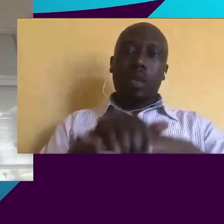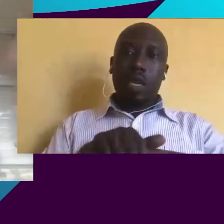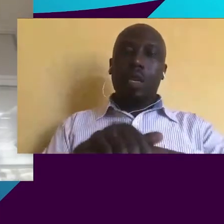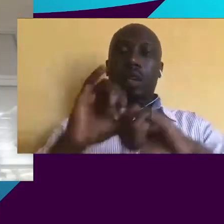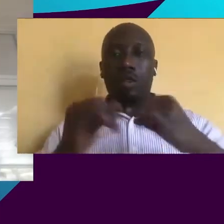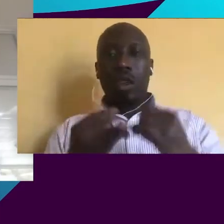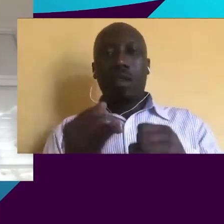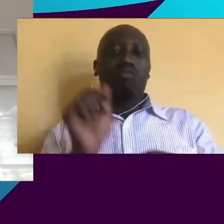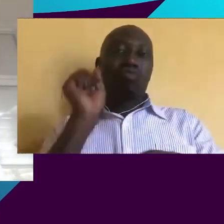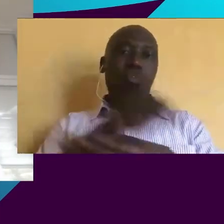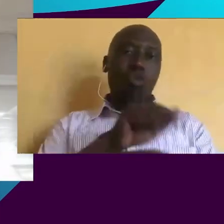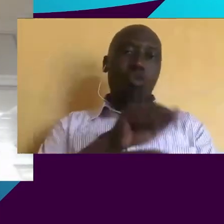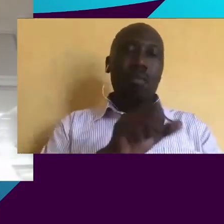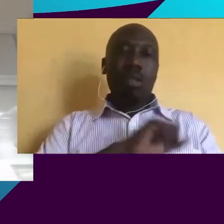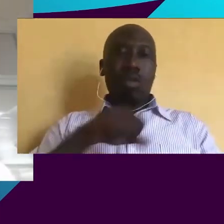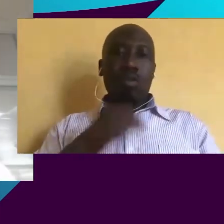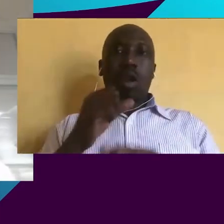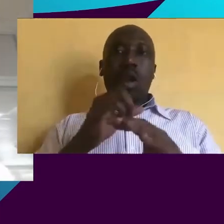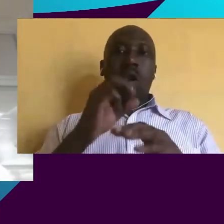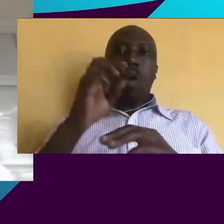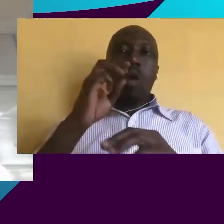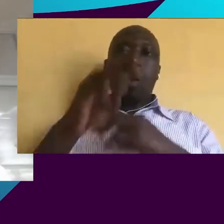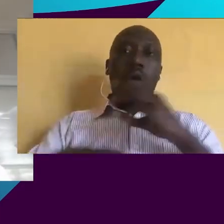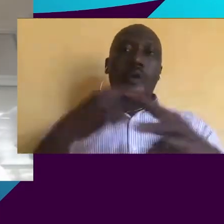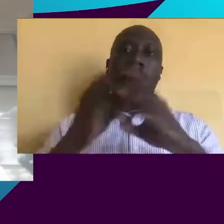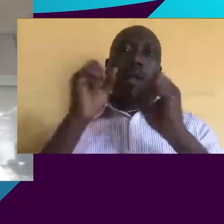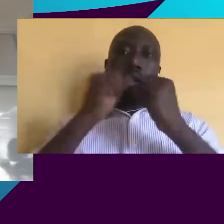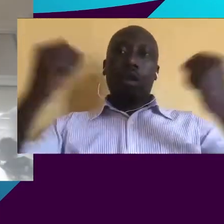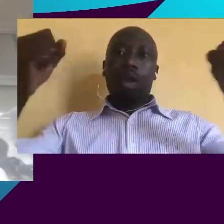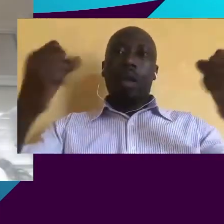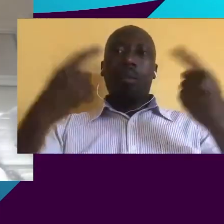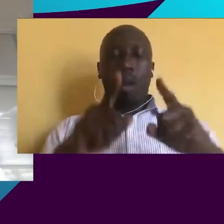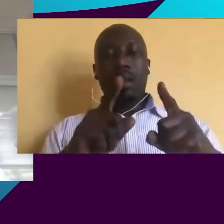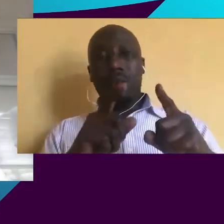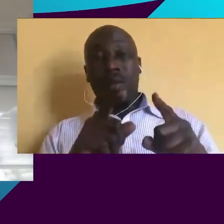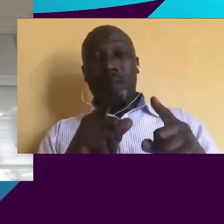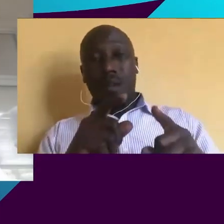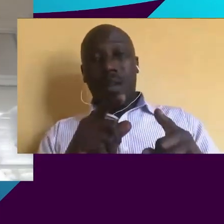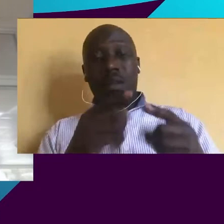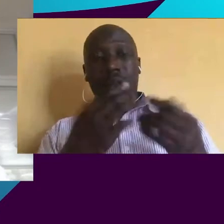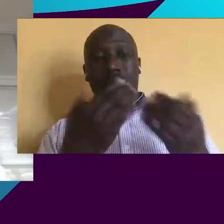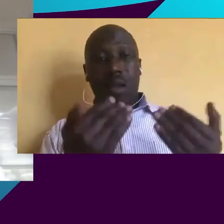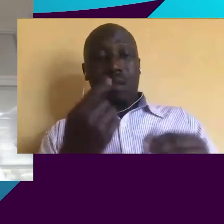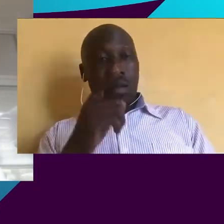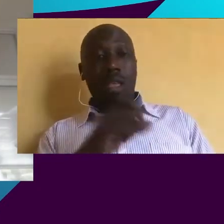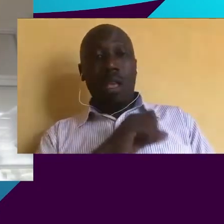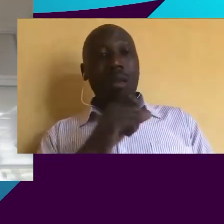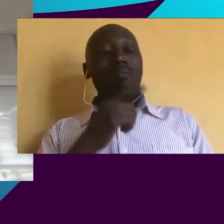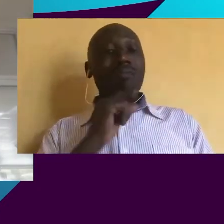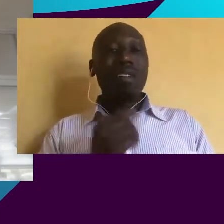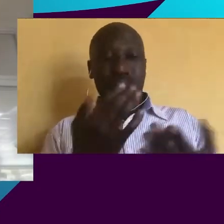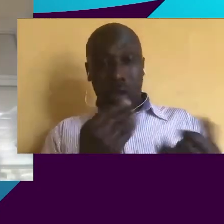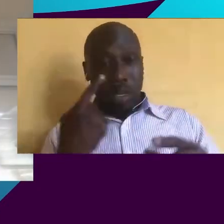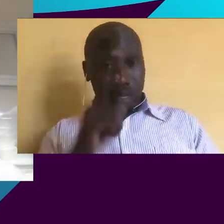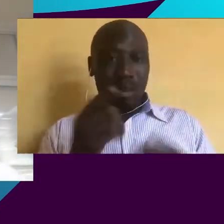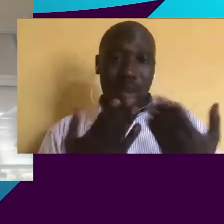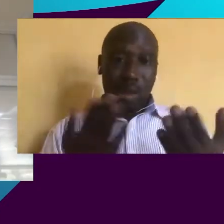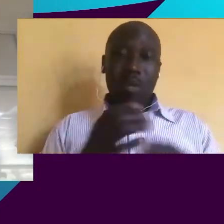Of course, they won't win the men's very soon. We'll have to stay with 1966. Maybe the women's is one they can